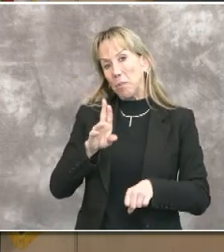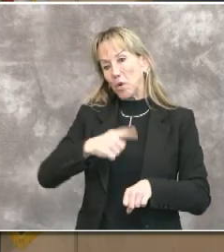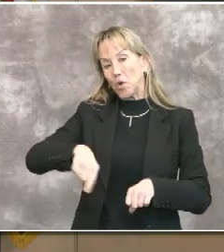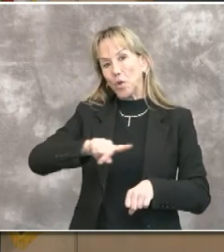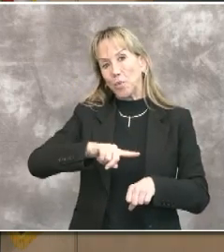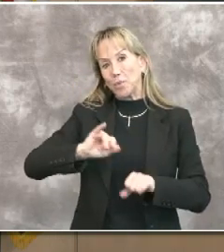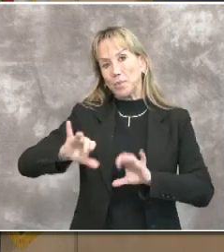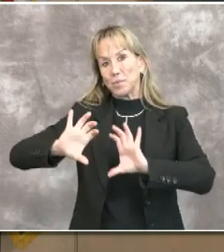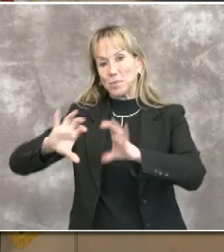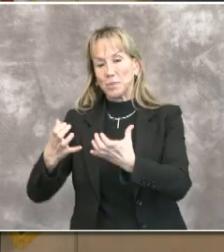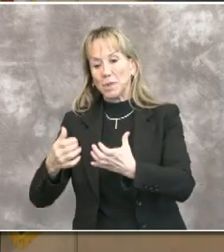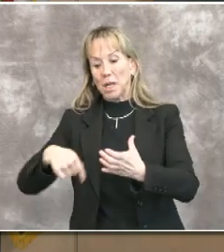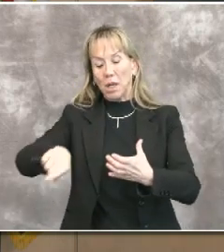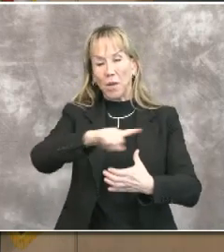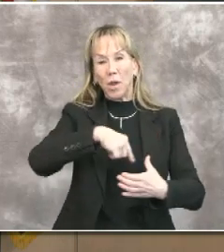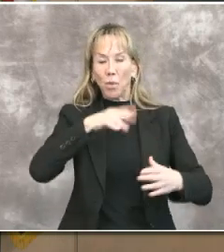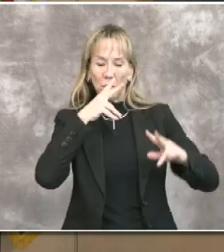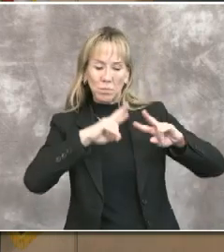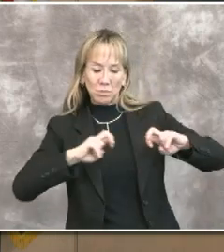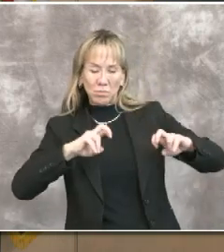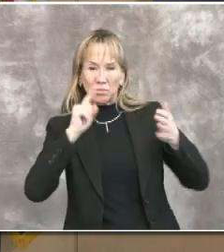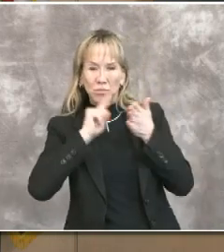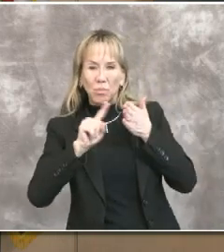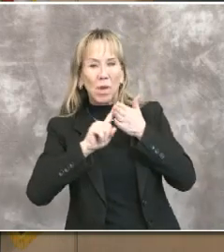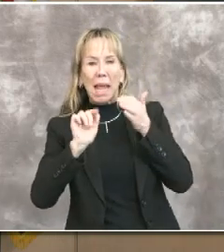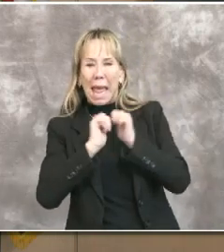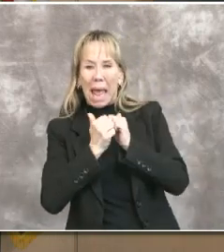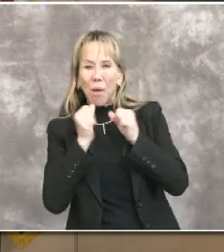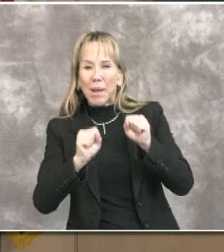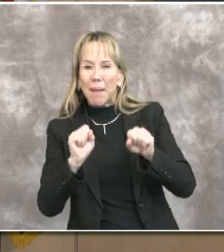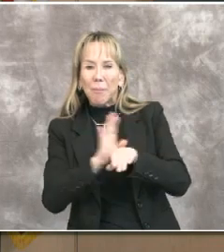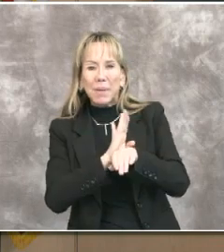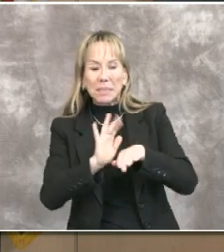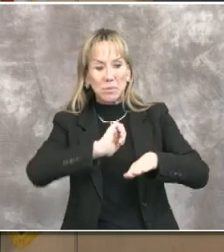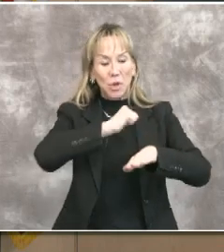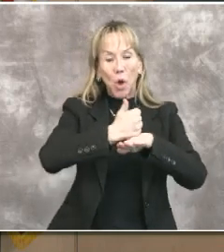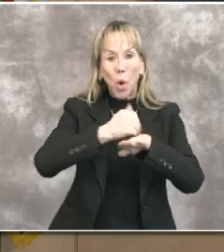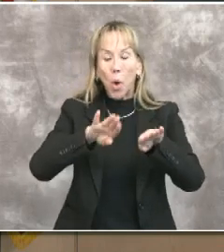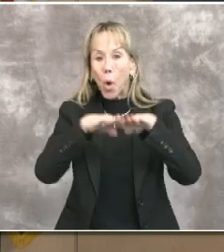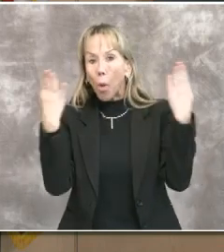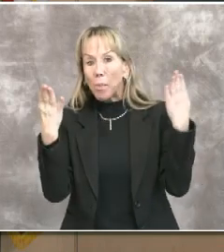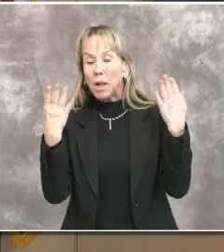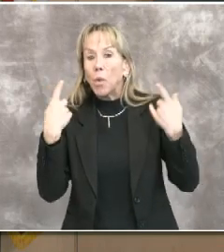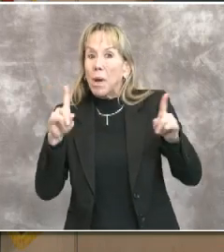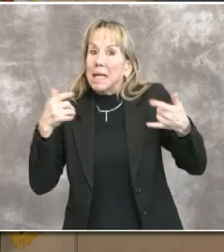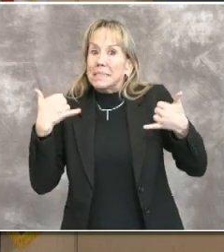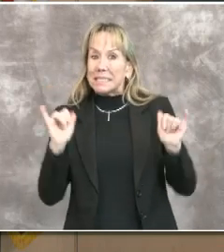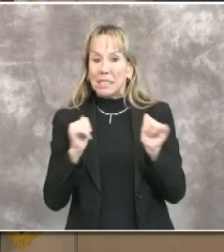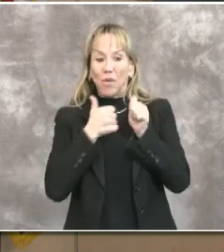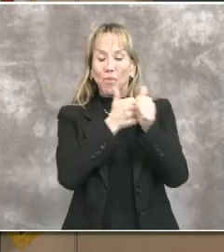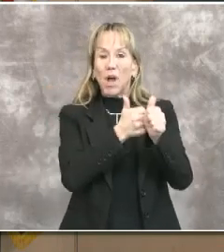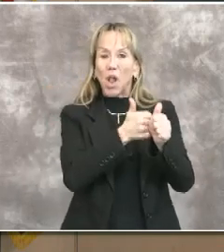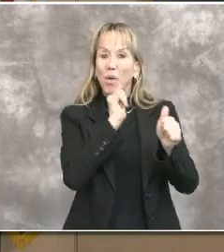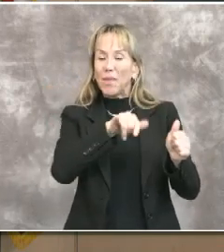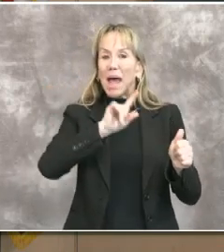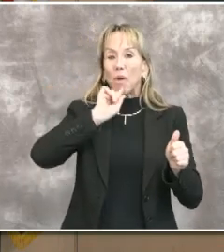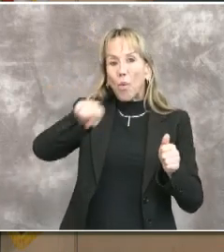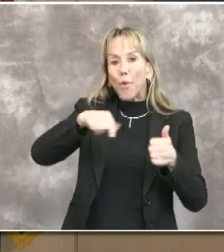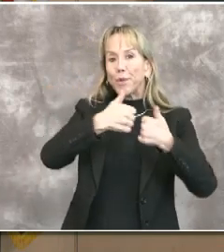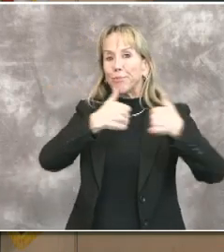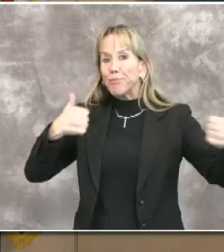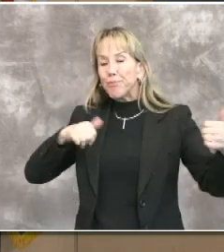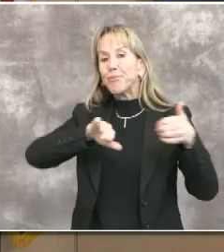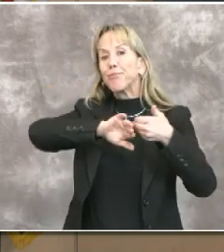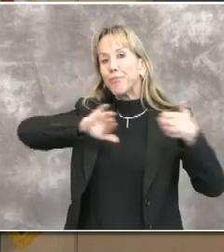how businesses can reopen safely while adhering to public health orders and prohibiting mass gatherings and maintaining